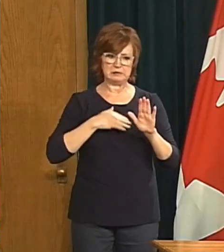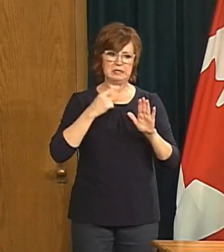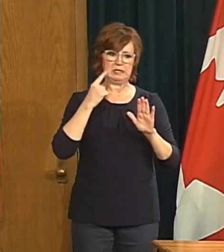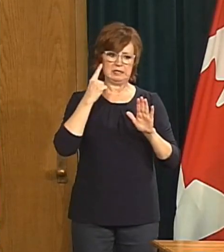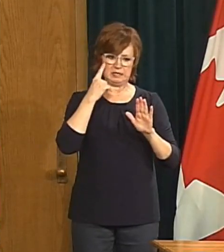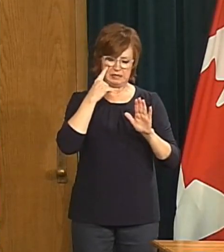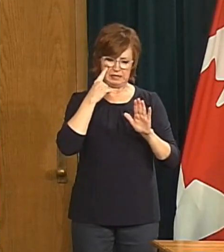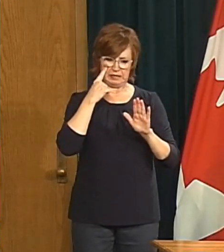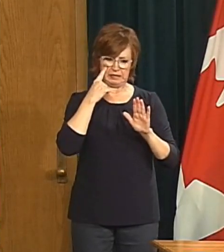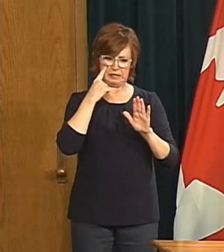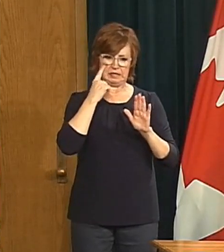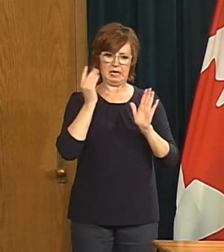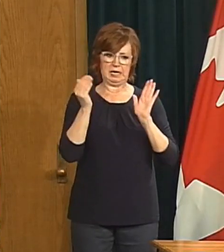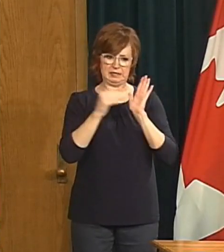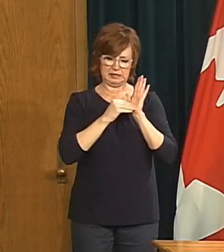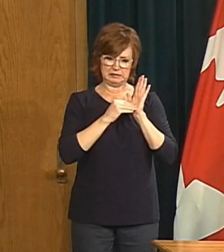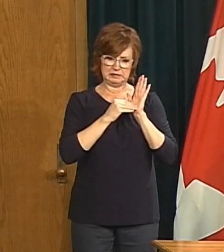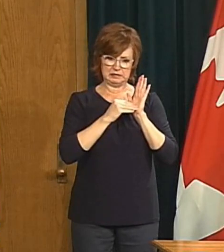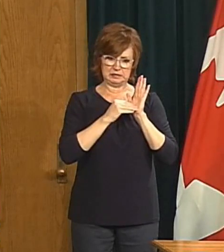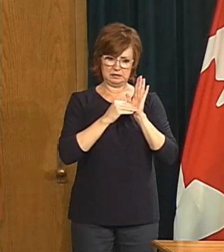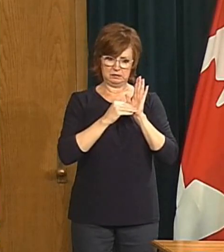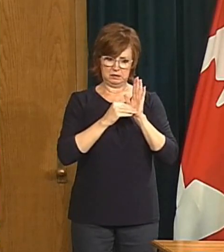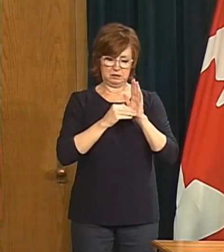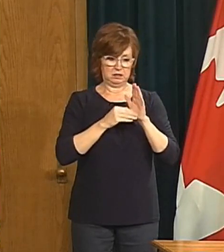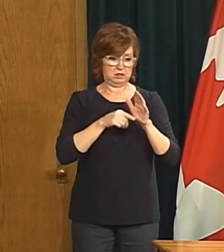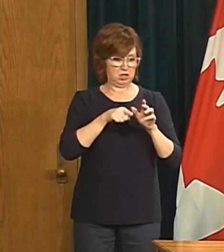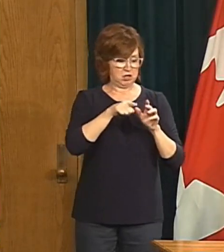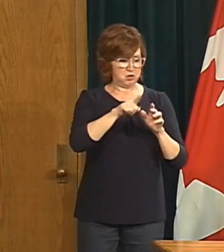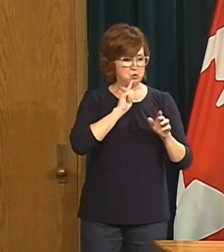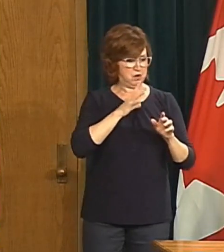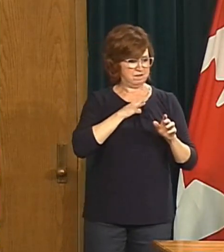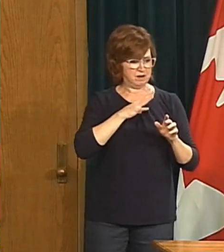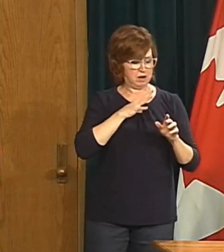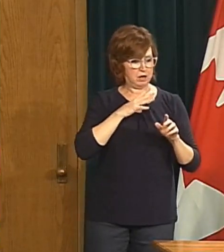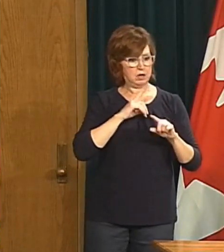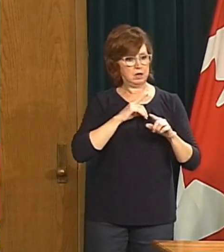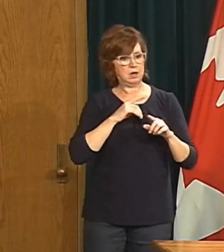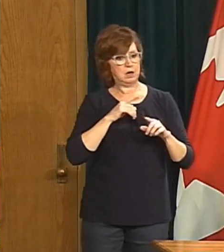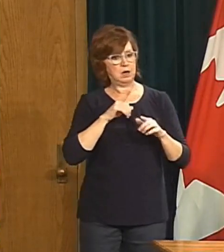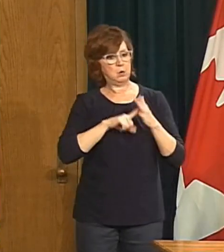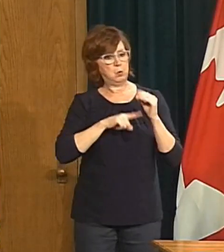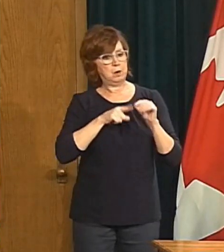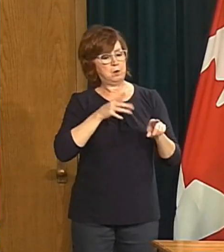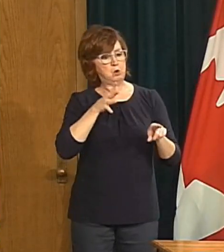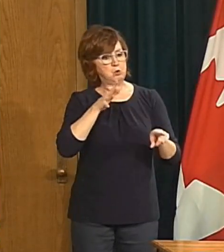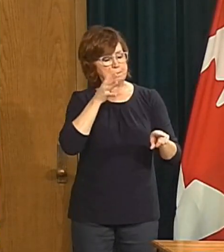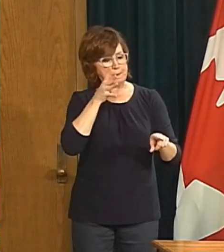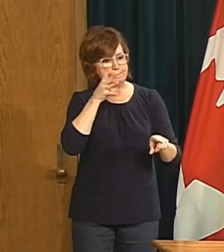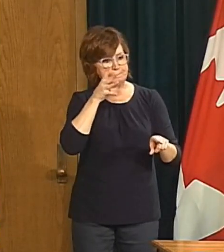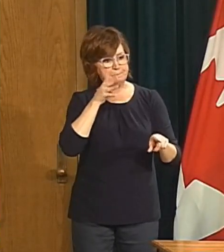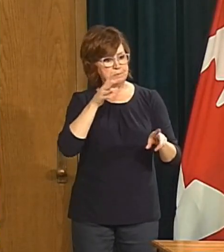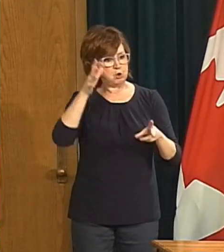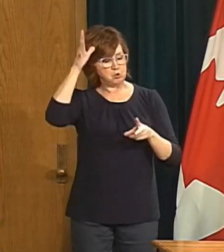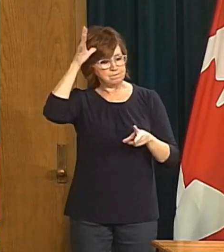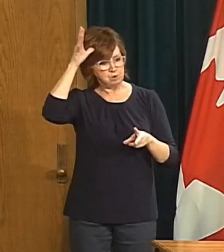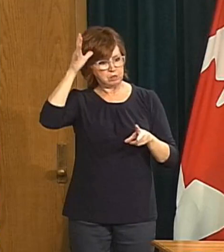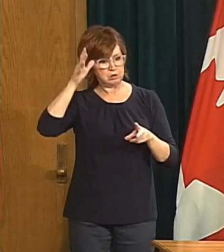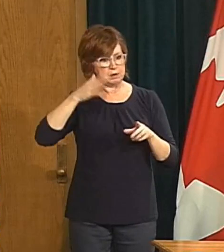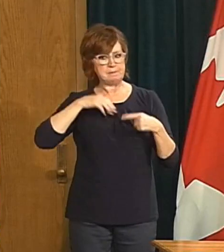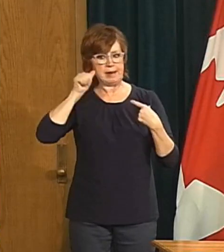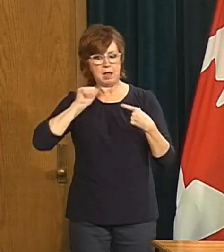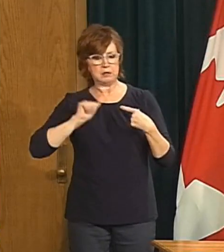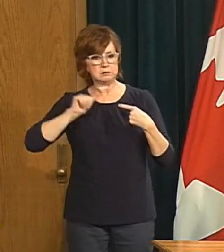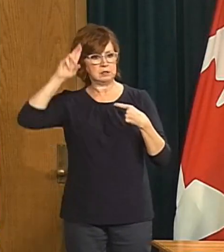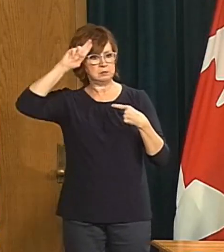you that is in the high-risk category, but it may be your mother, your father, it may be an aunt, an uncle, or it may be your neighbor's